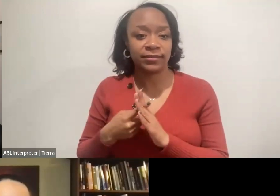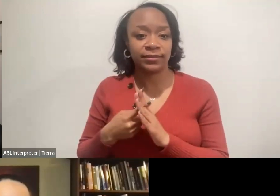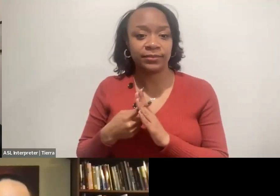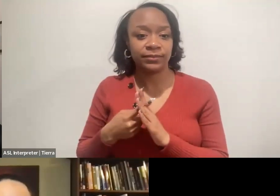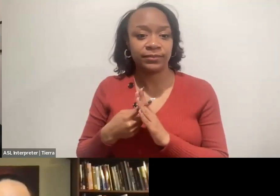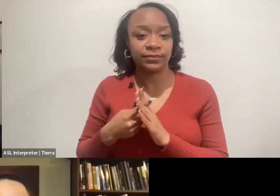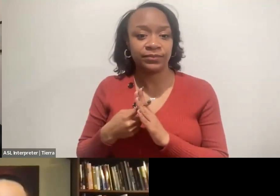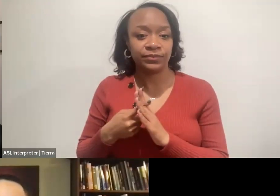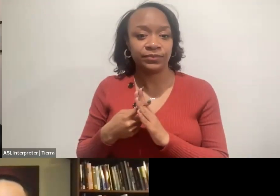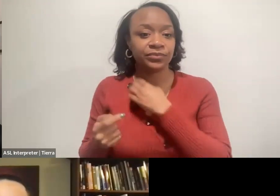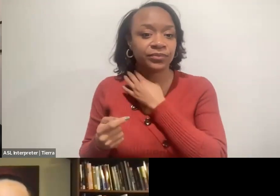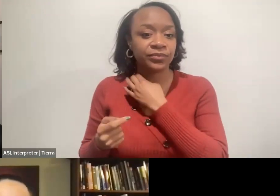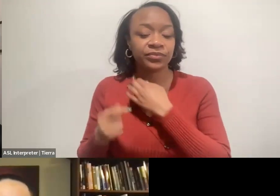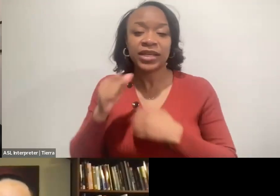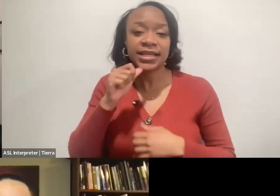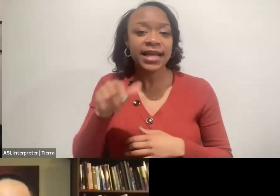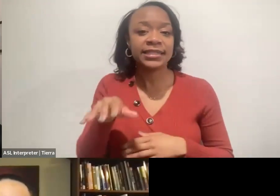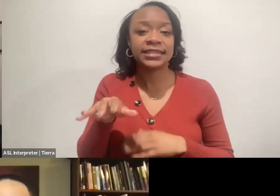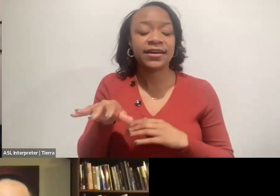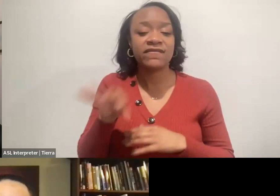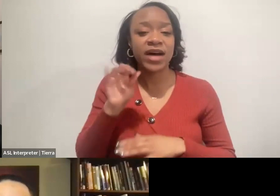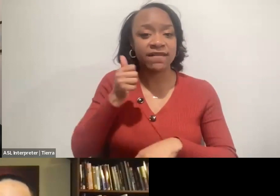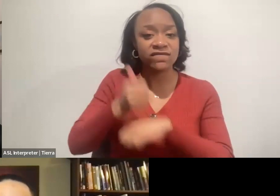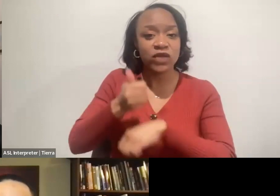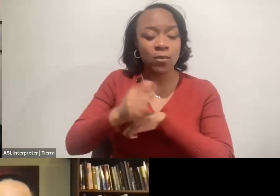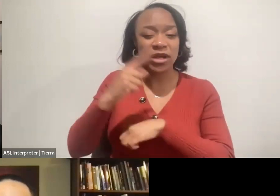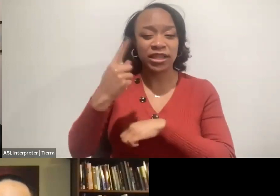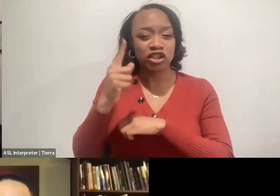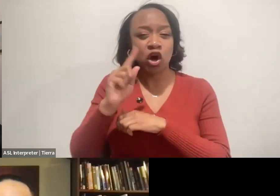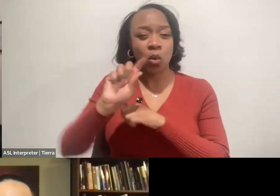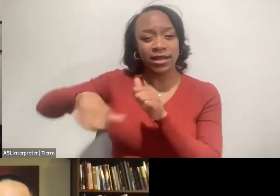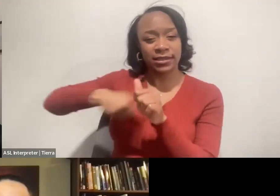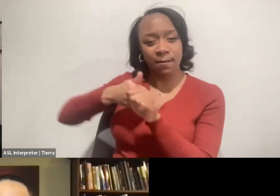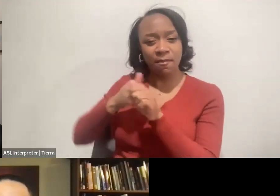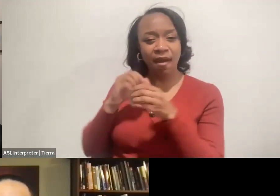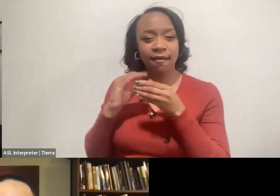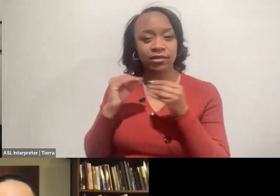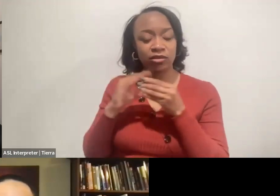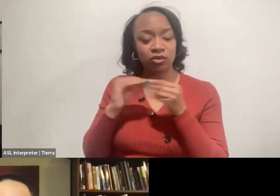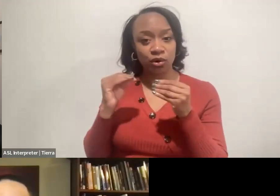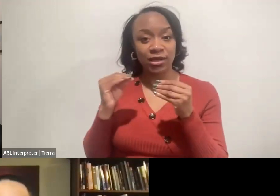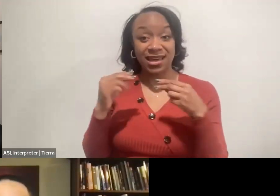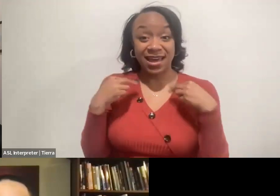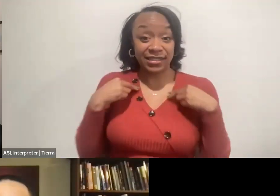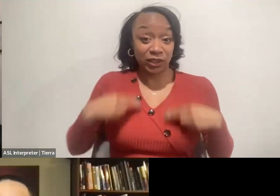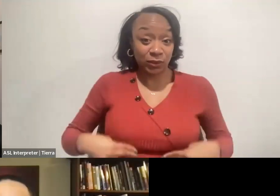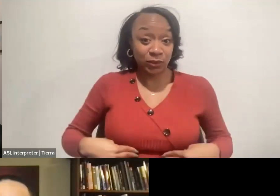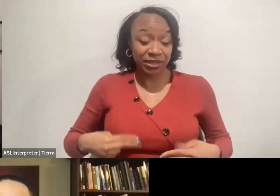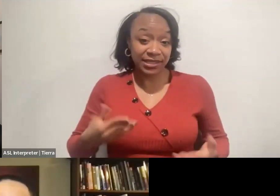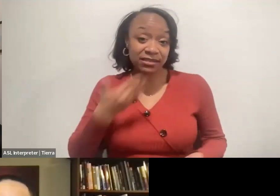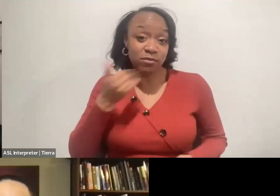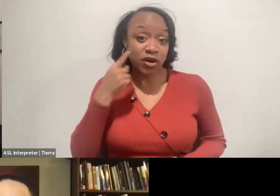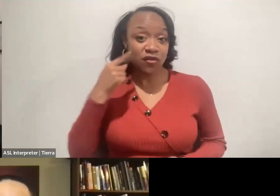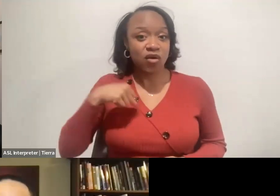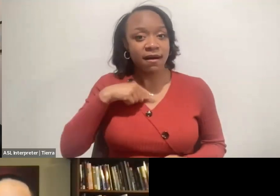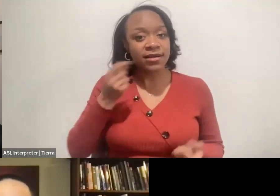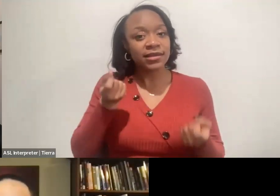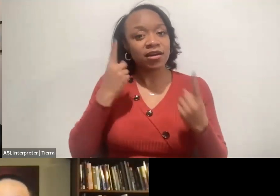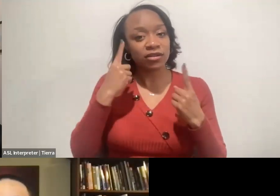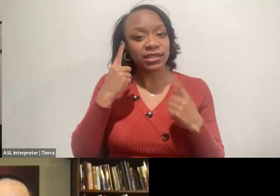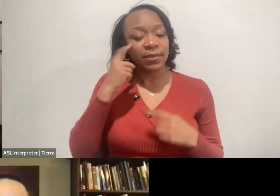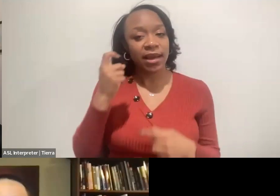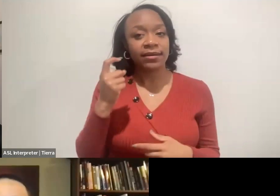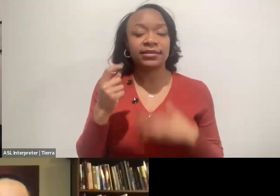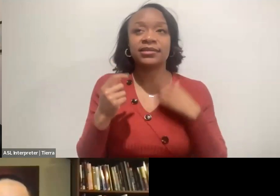say that there's always a context. There's always a backstory that as human beings, it's better for us to understand because